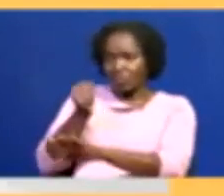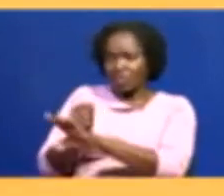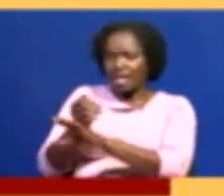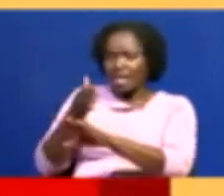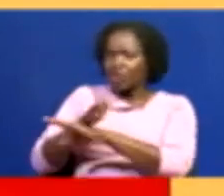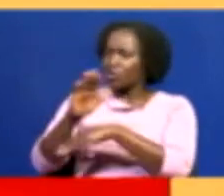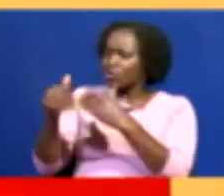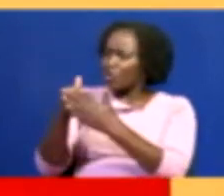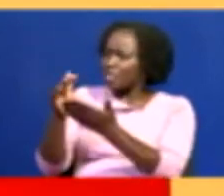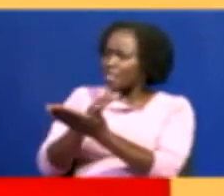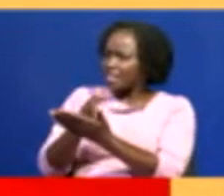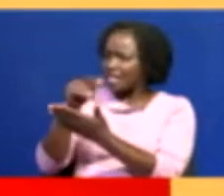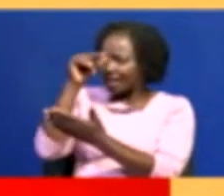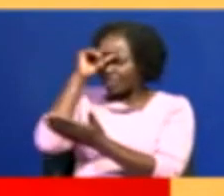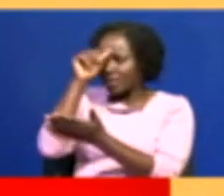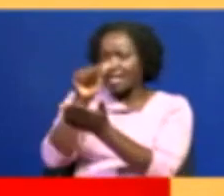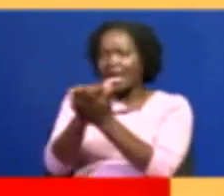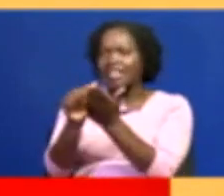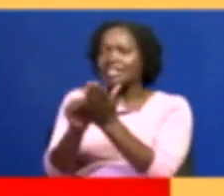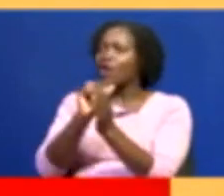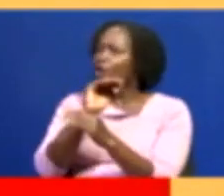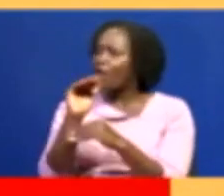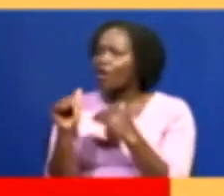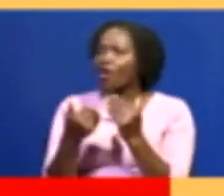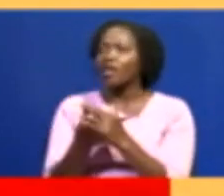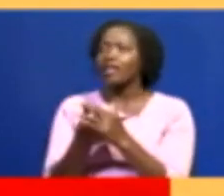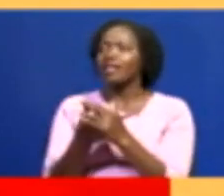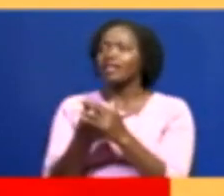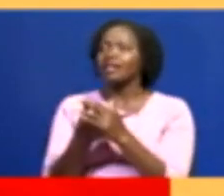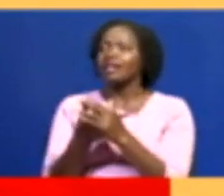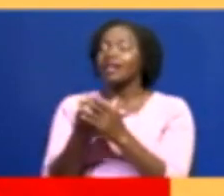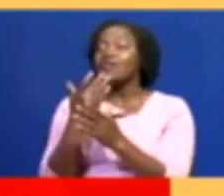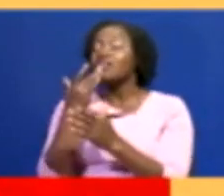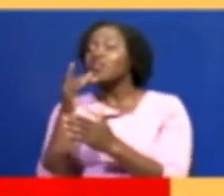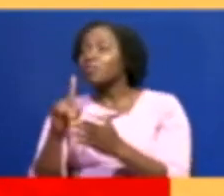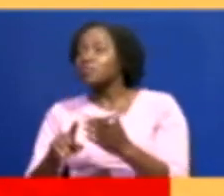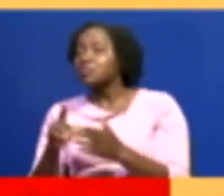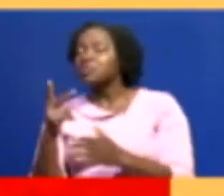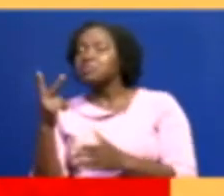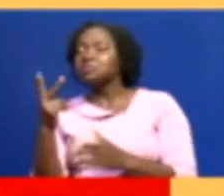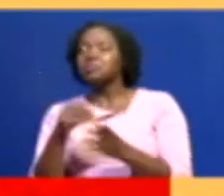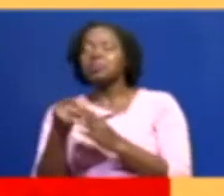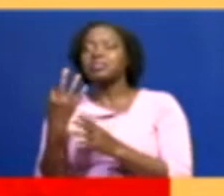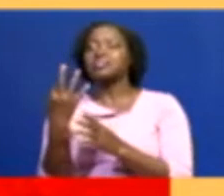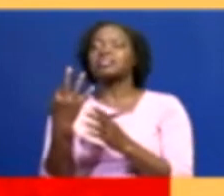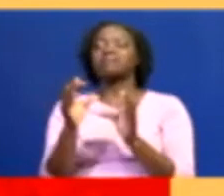sectors and across all the government agencies. They have been inclining to two or three